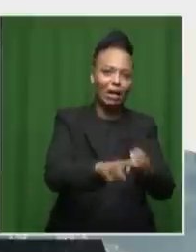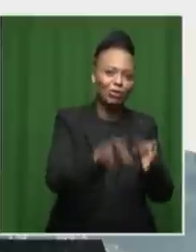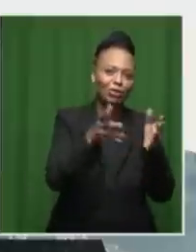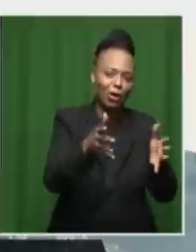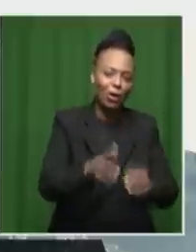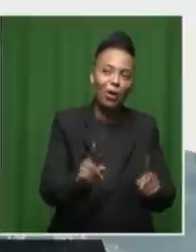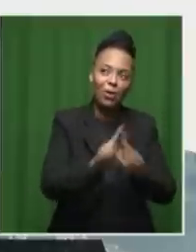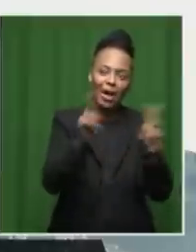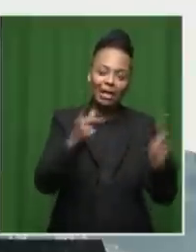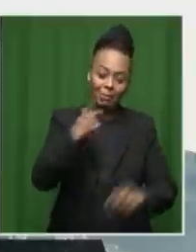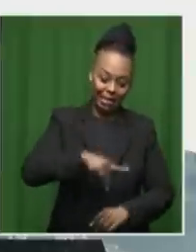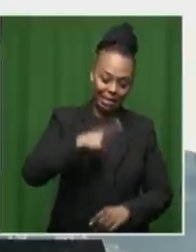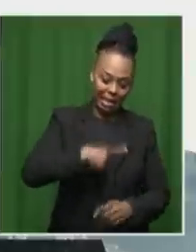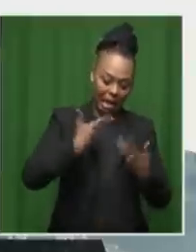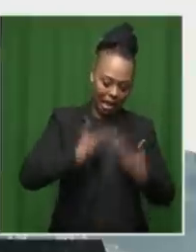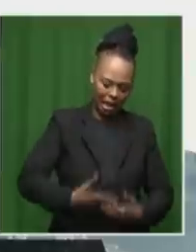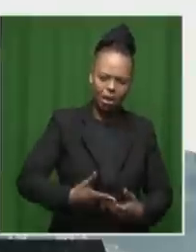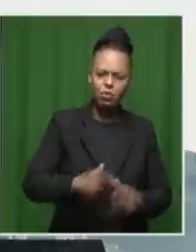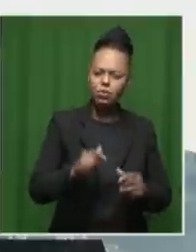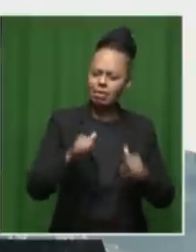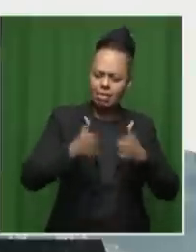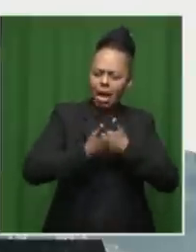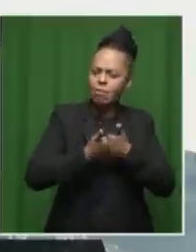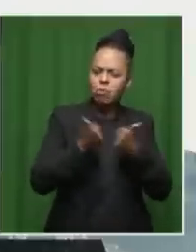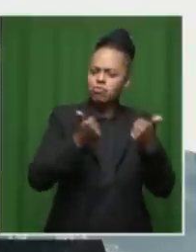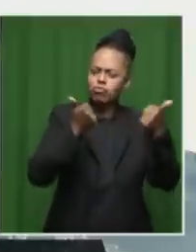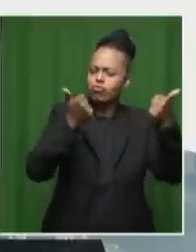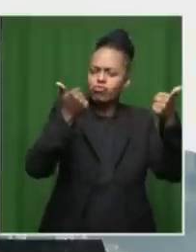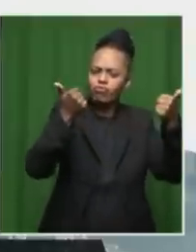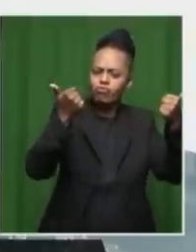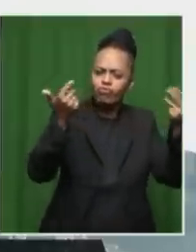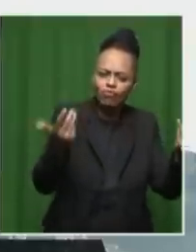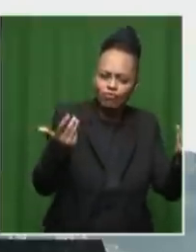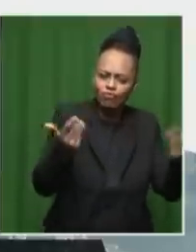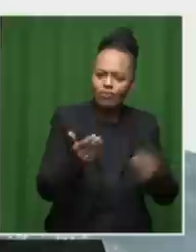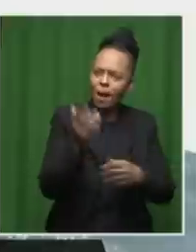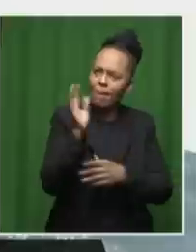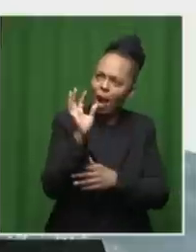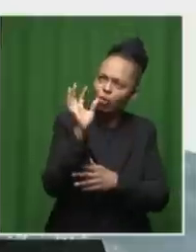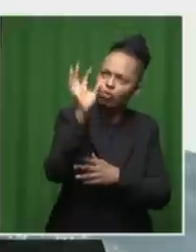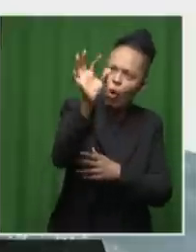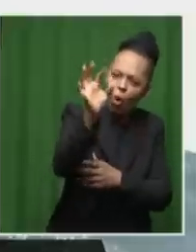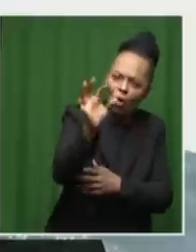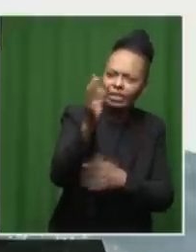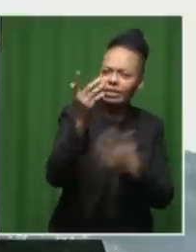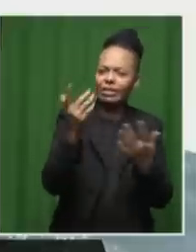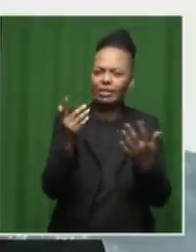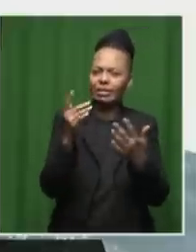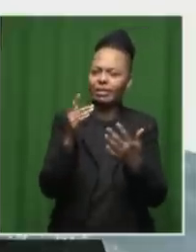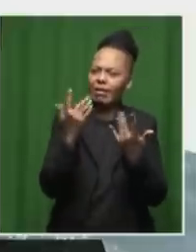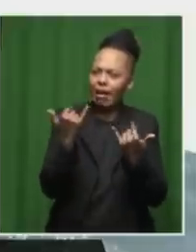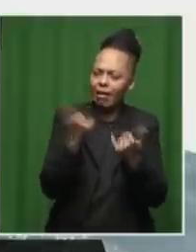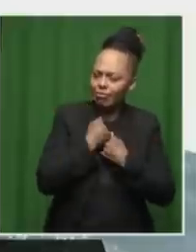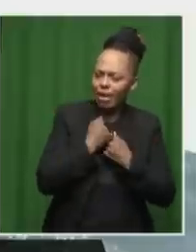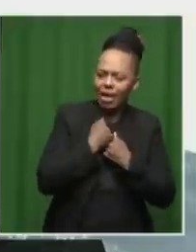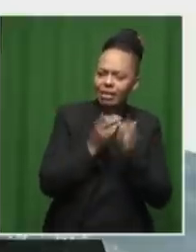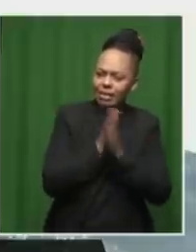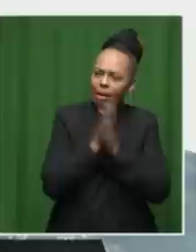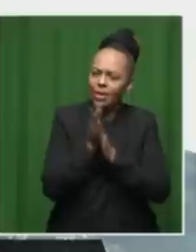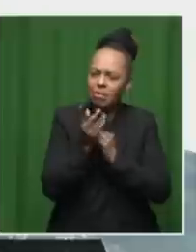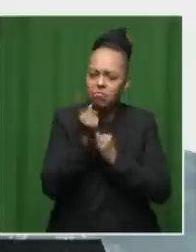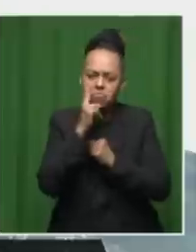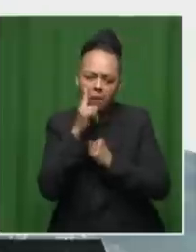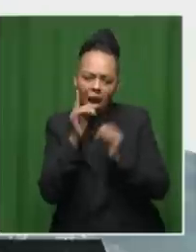personally, I had really good games and really average games in terms of my shooting. So it's something I'll definitely look forward and taking